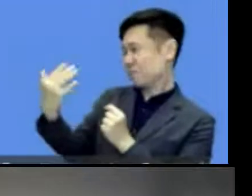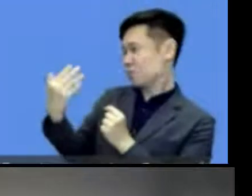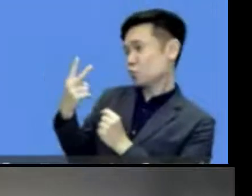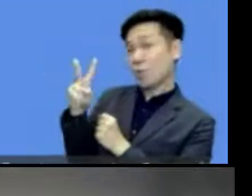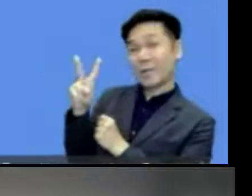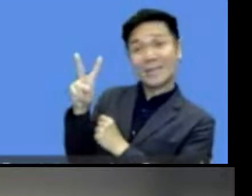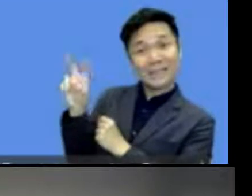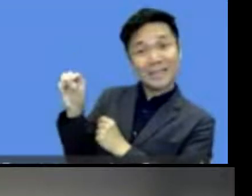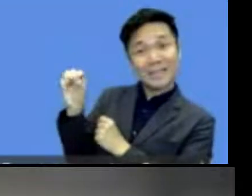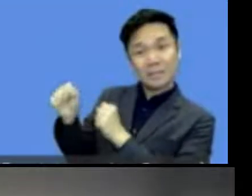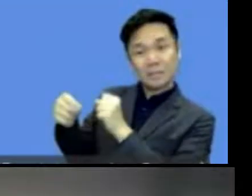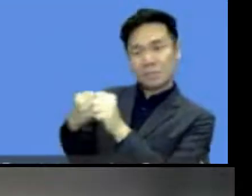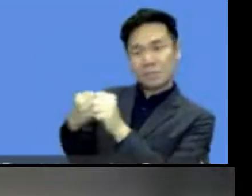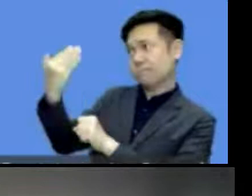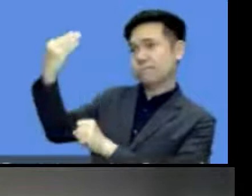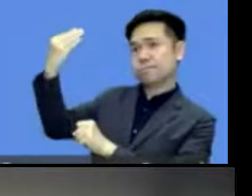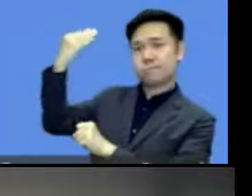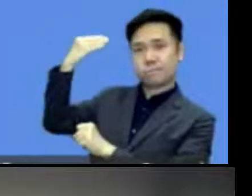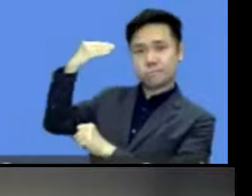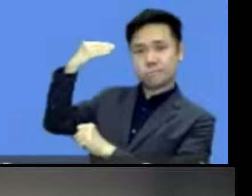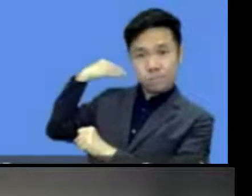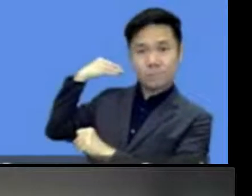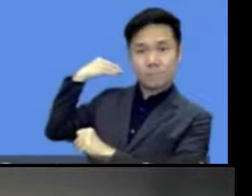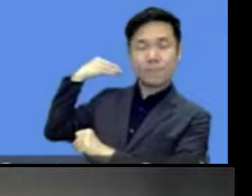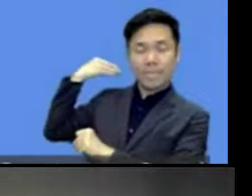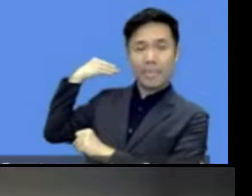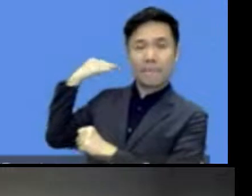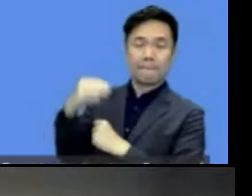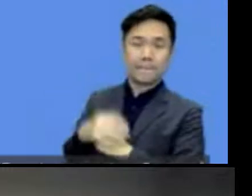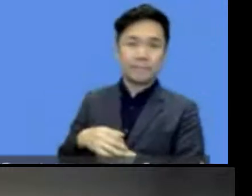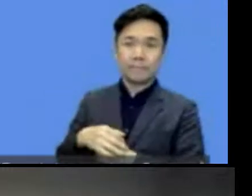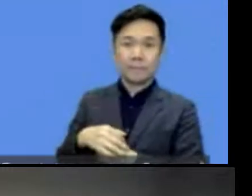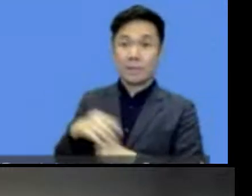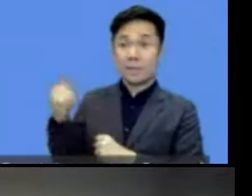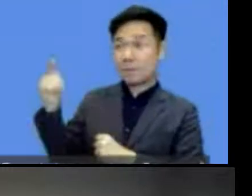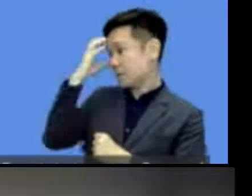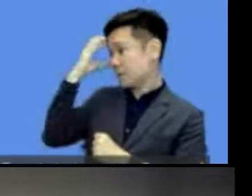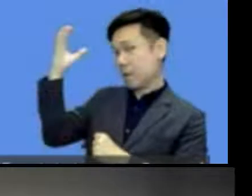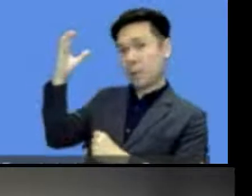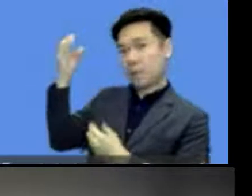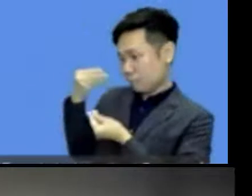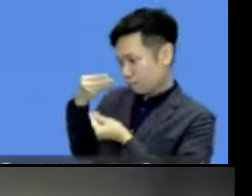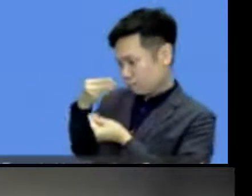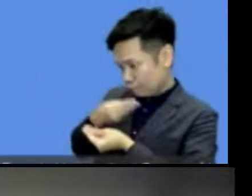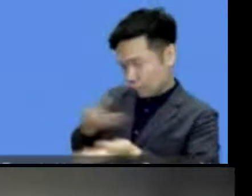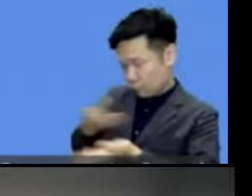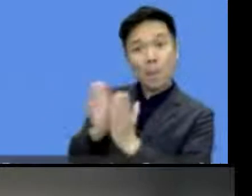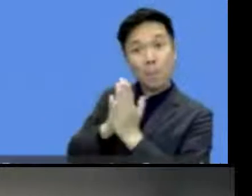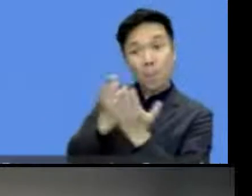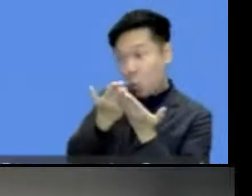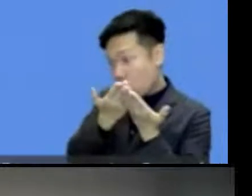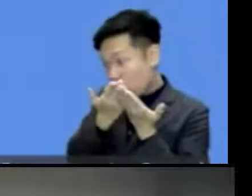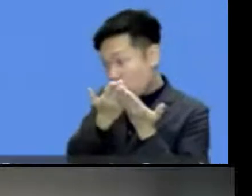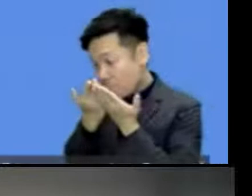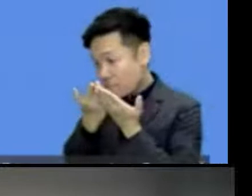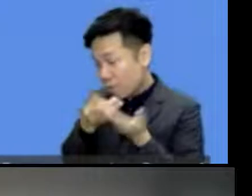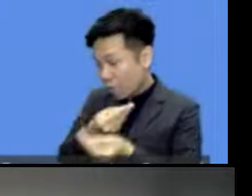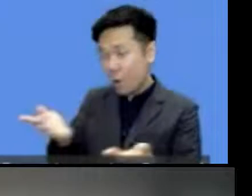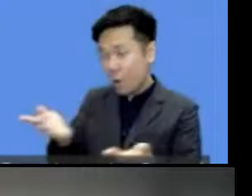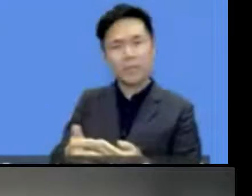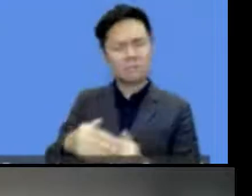ago, there has been no provision of accessible textbooks for